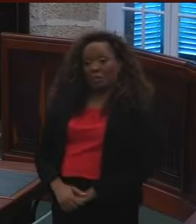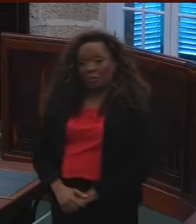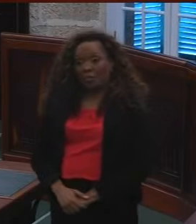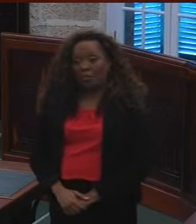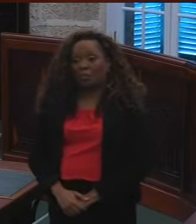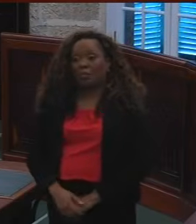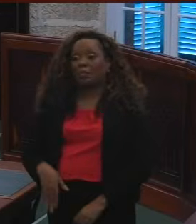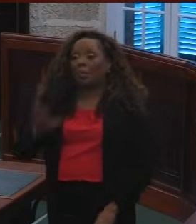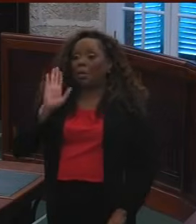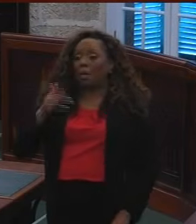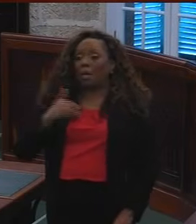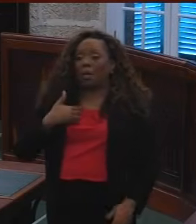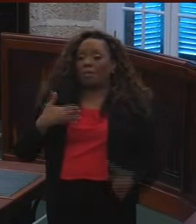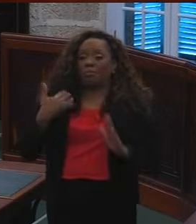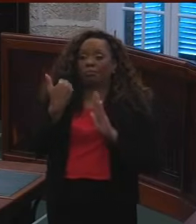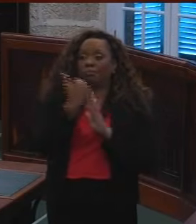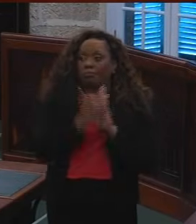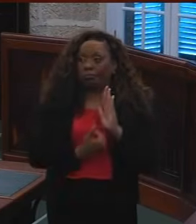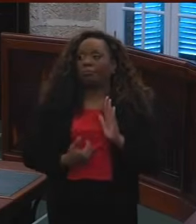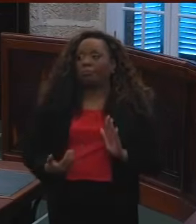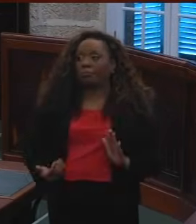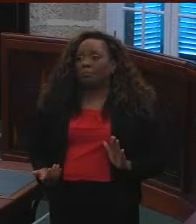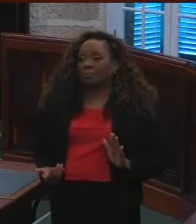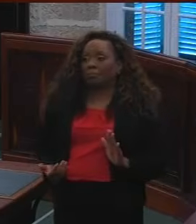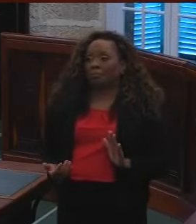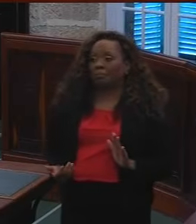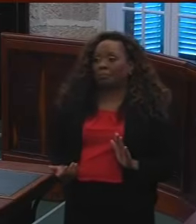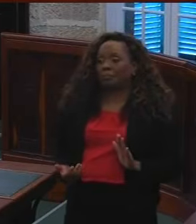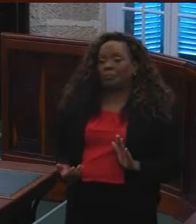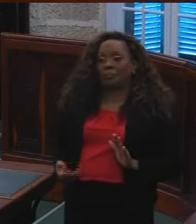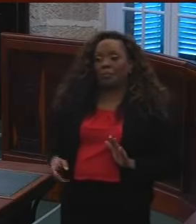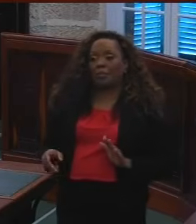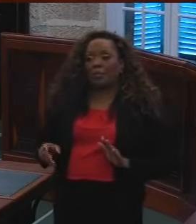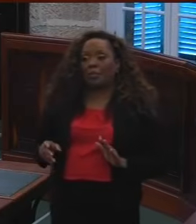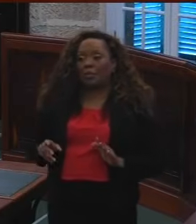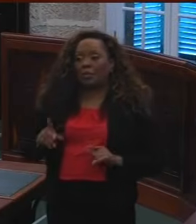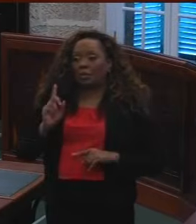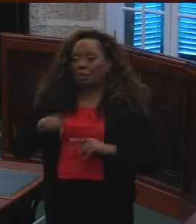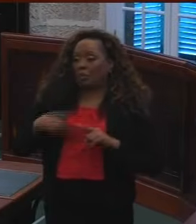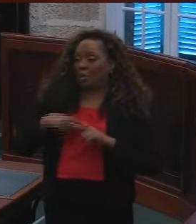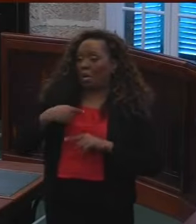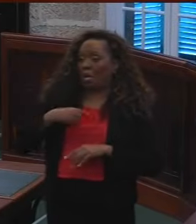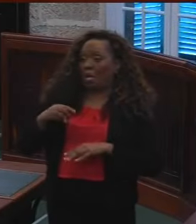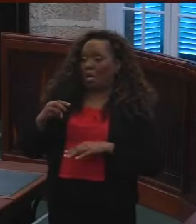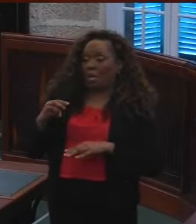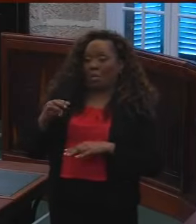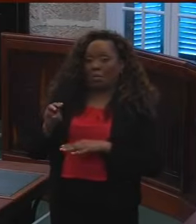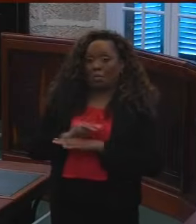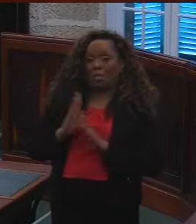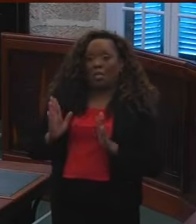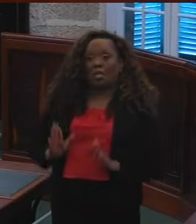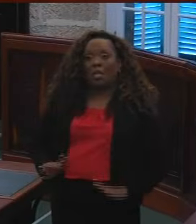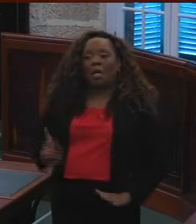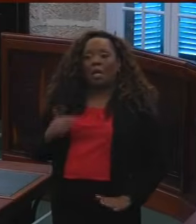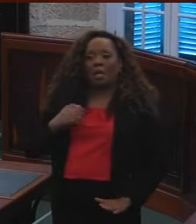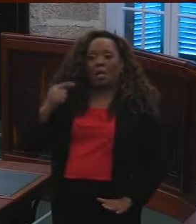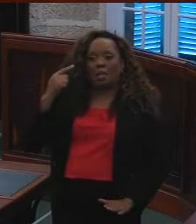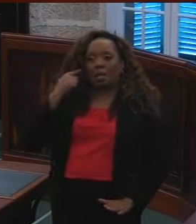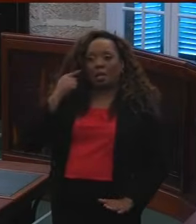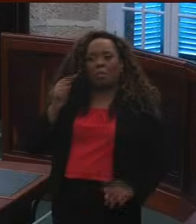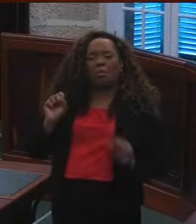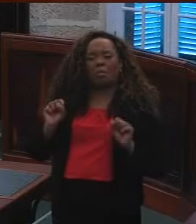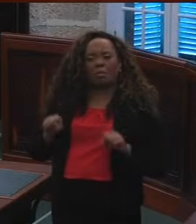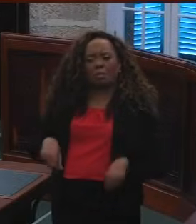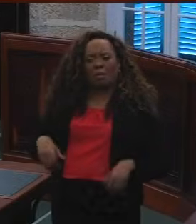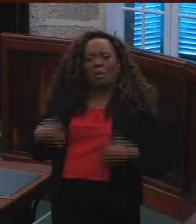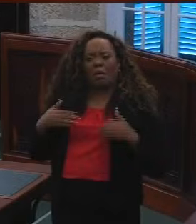register of abuse. I had a view when I was minister, sir, that perhaps we should look at something similar for children, and that we should